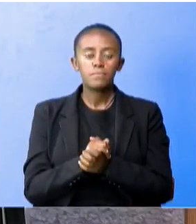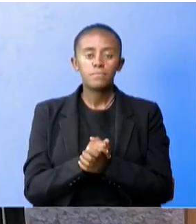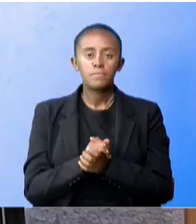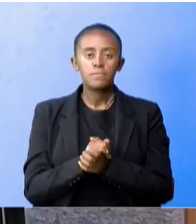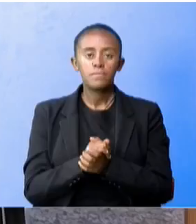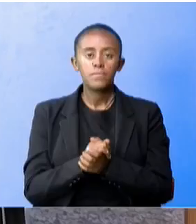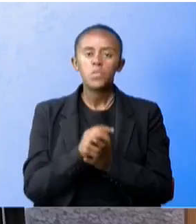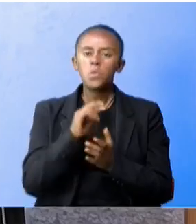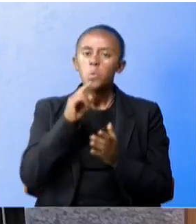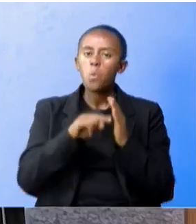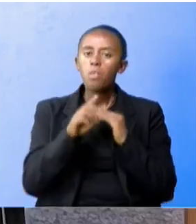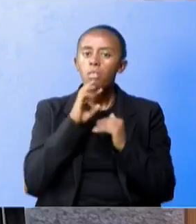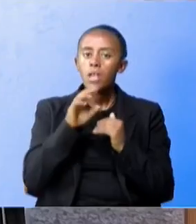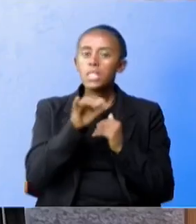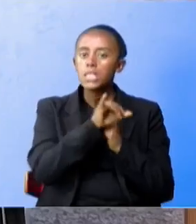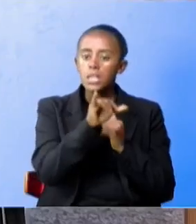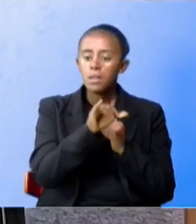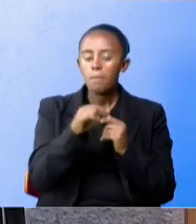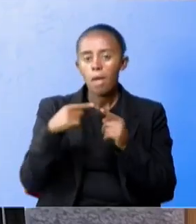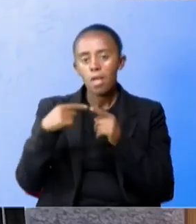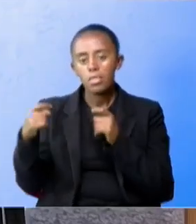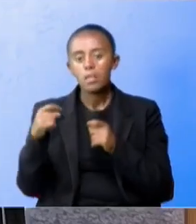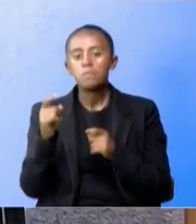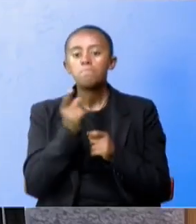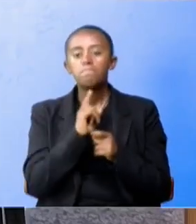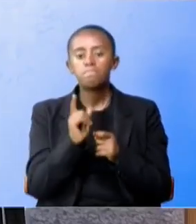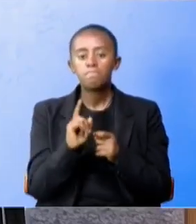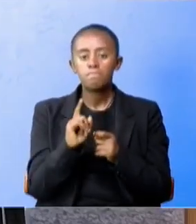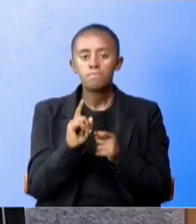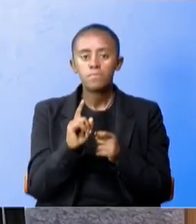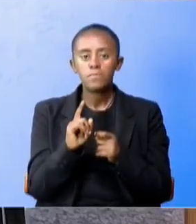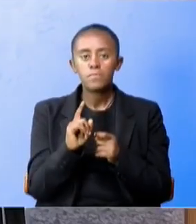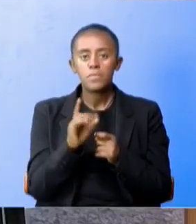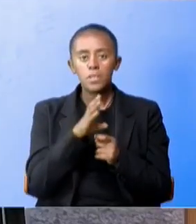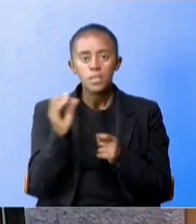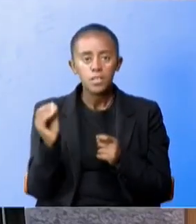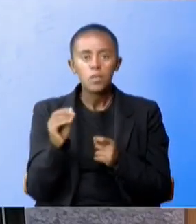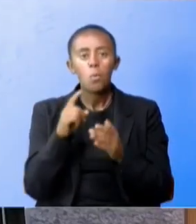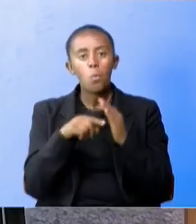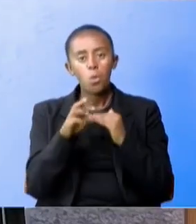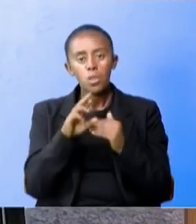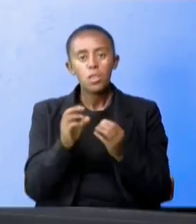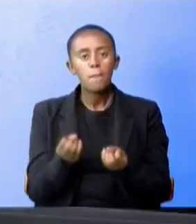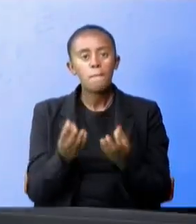So what are synonyms and what are antonyms? And what are the